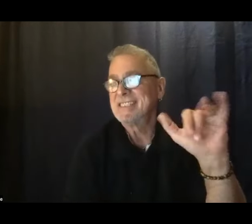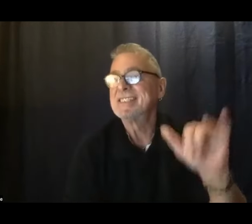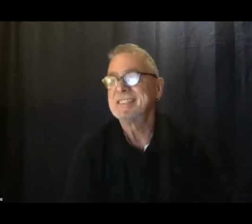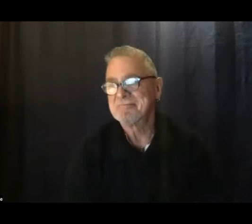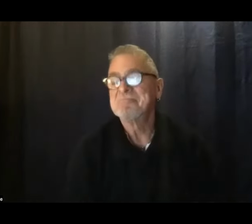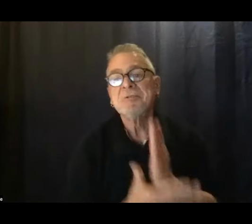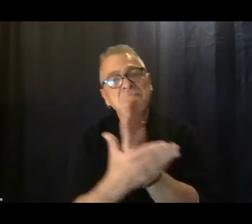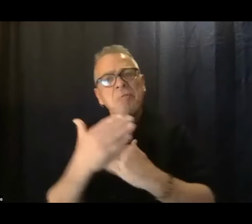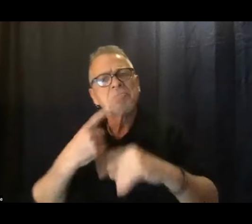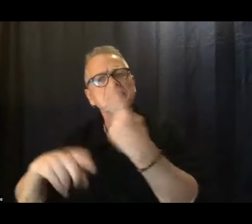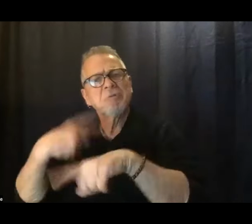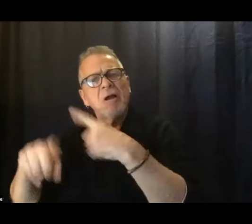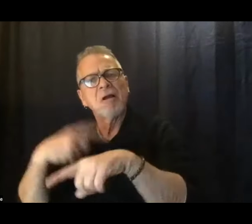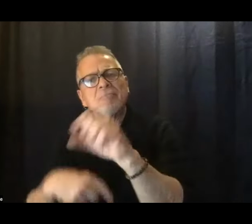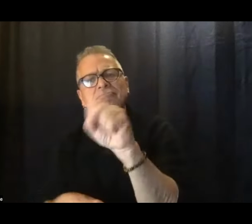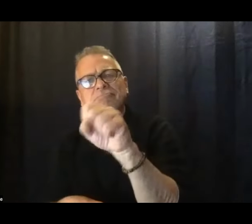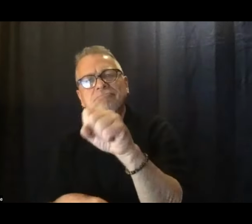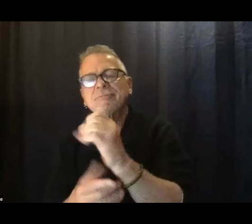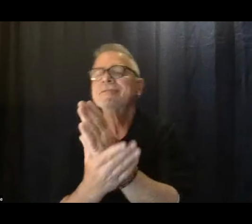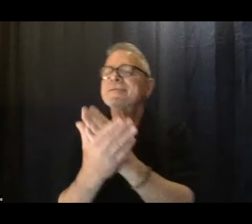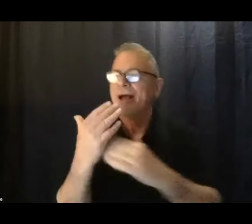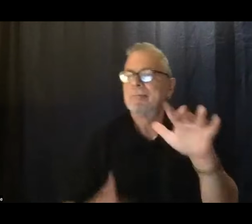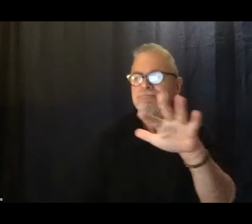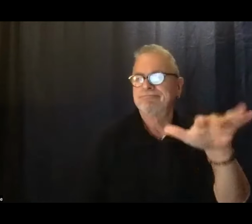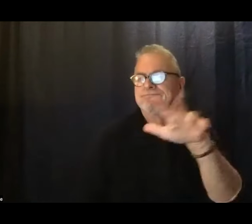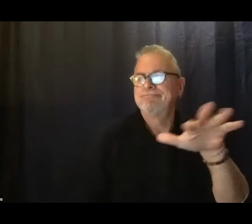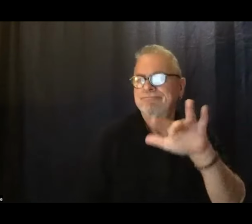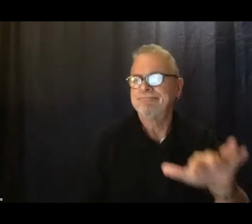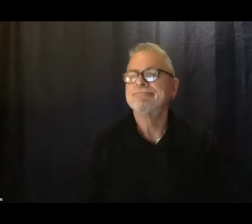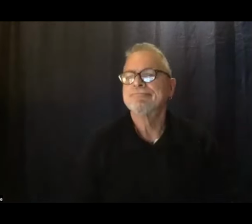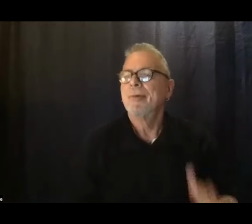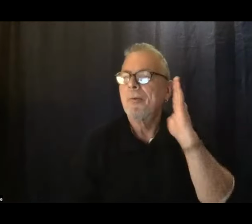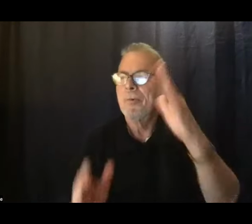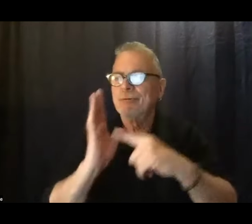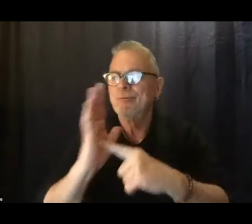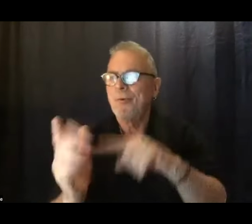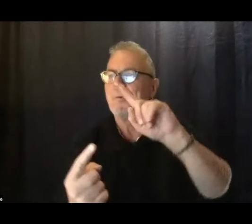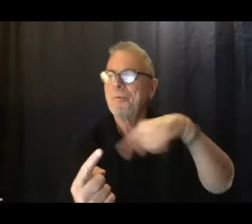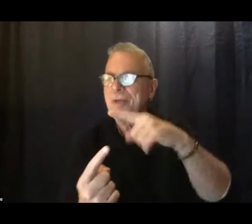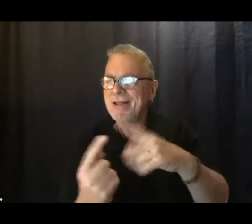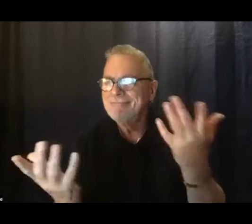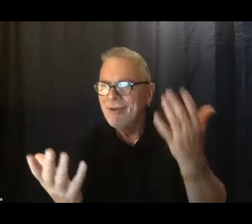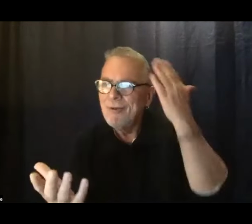typical reason. Cities and towns as well. Now, some do have their own sign names, but others do